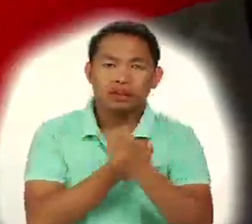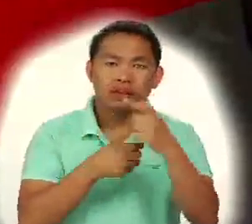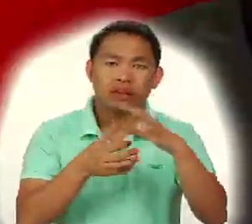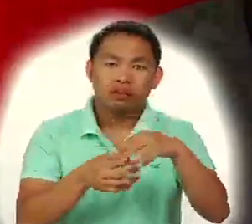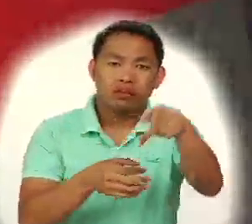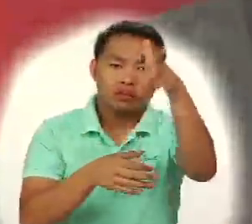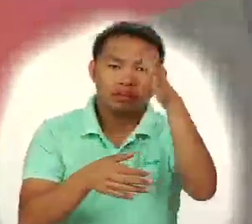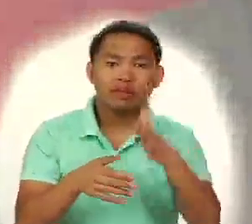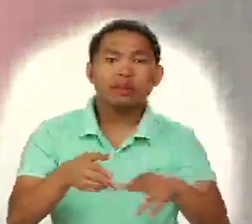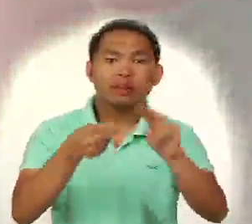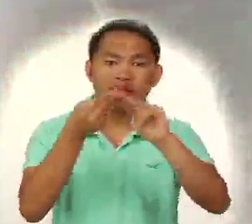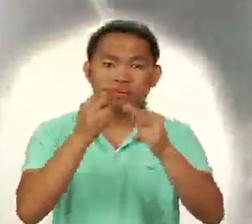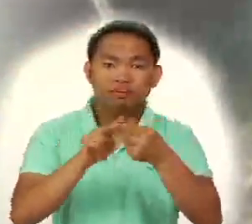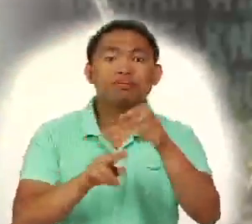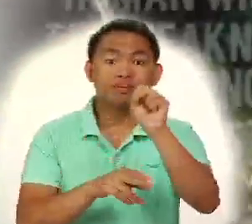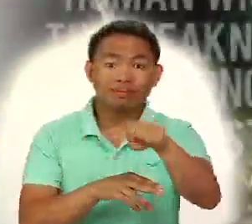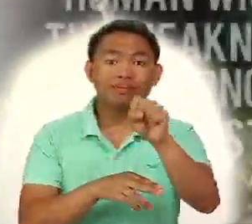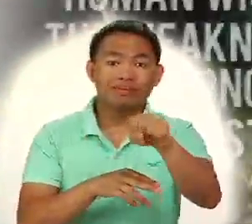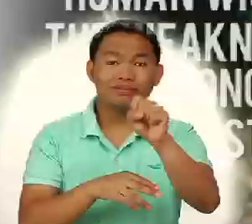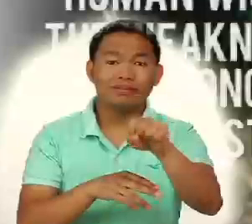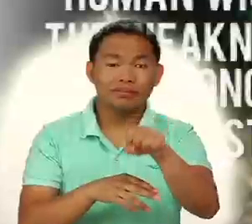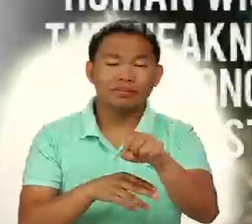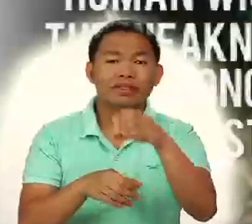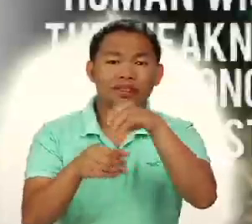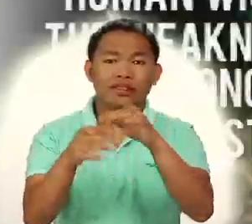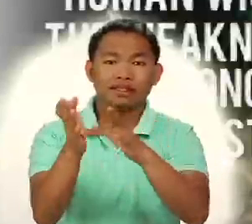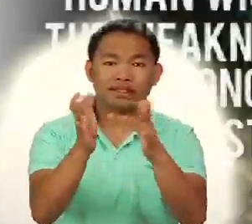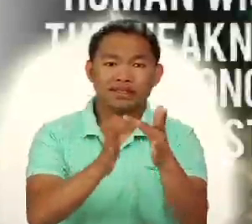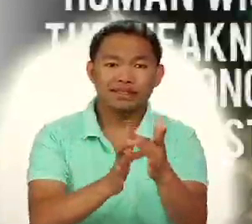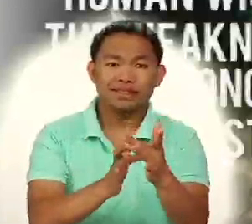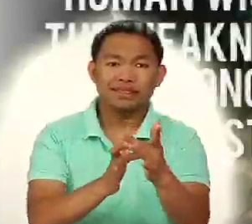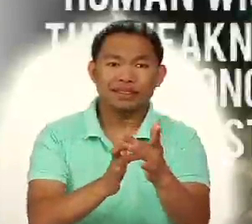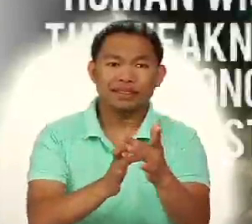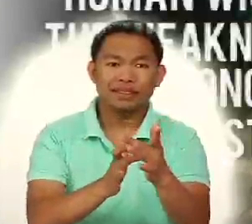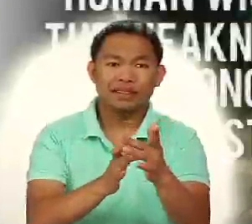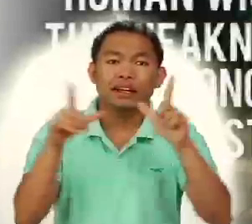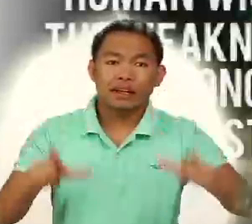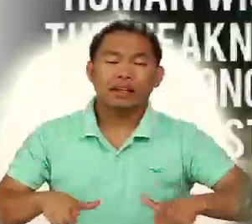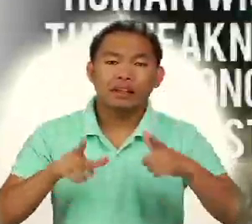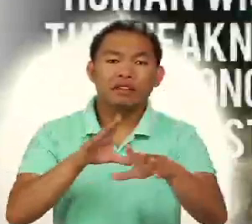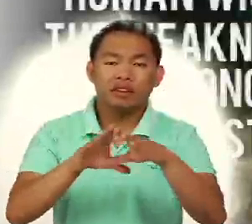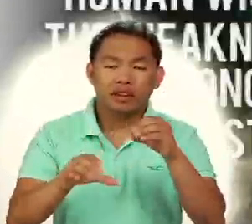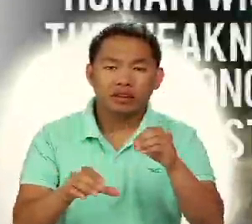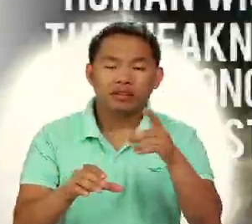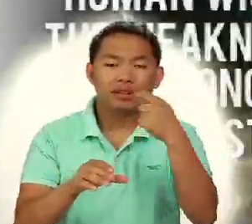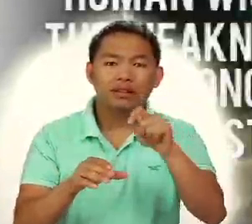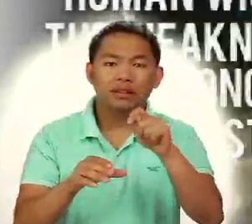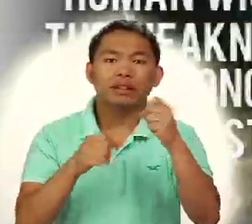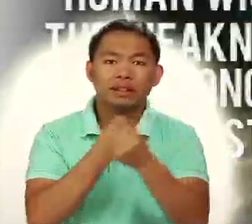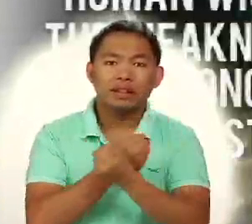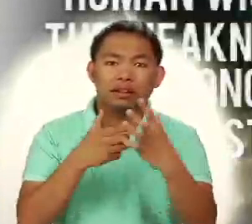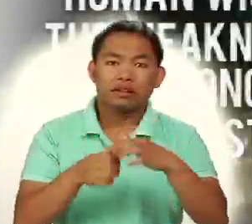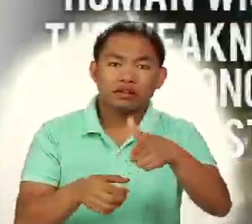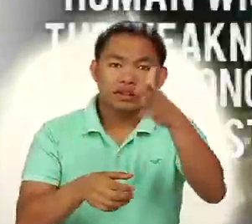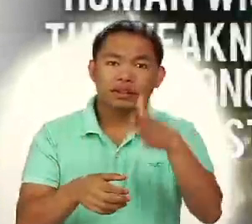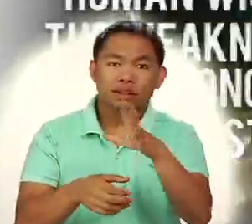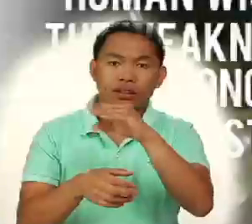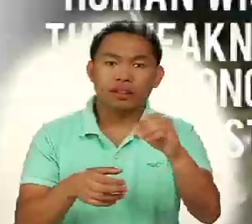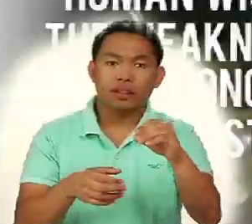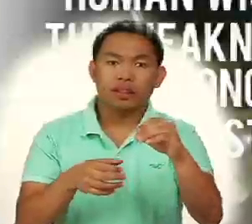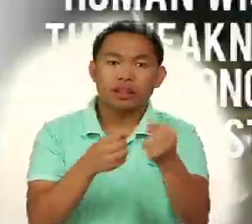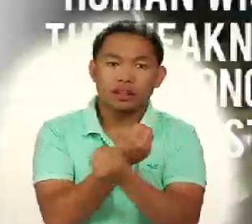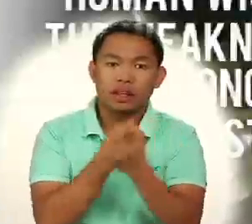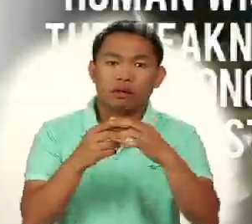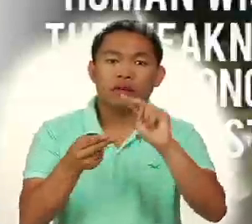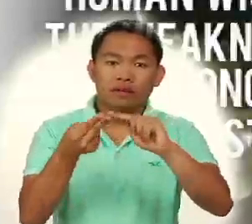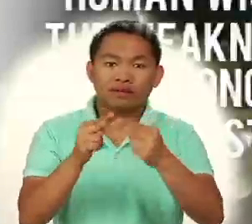love of God and neighbor. Yes, in Jesus, living out the love of God and love